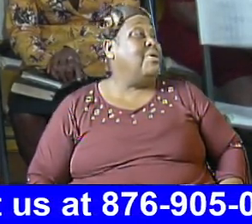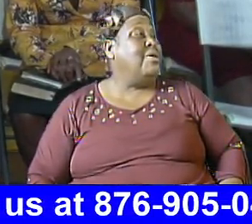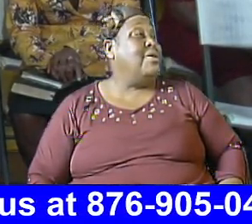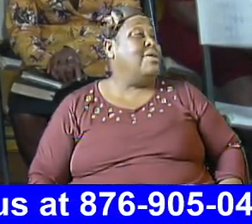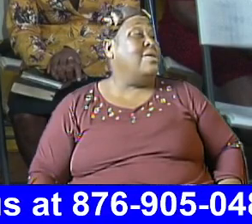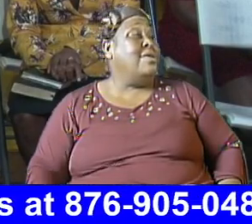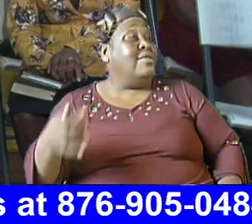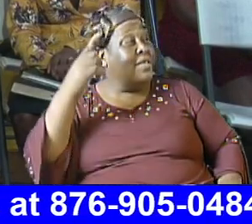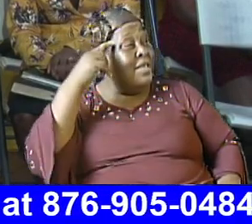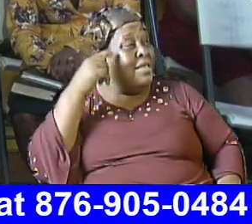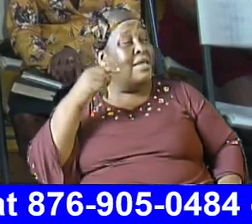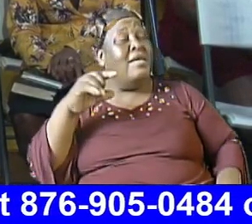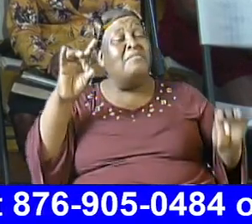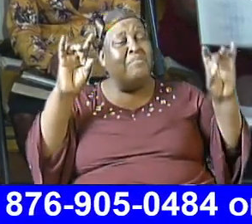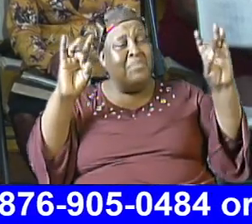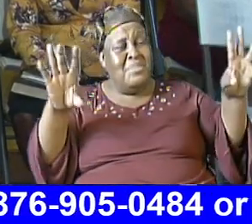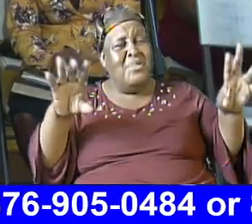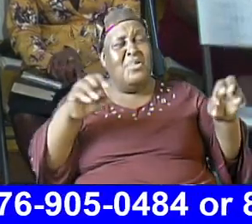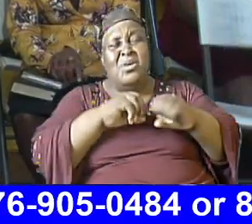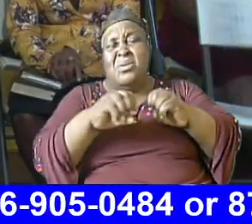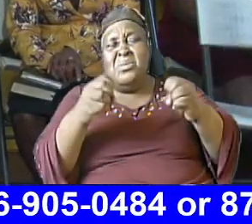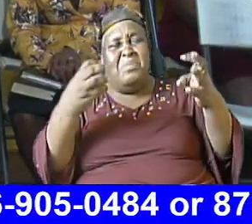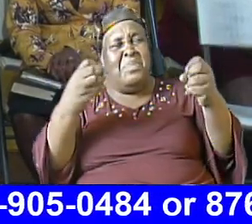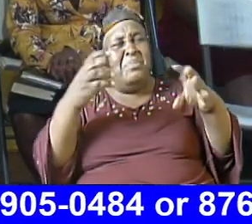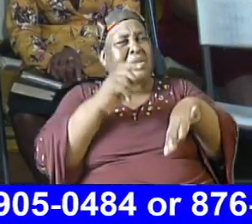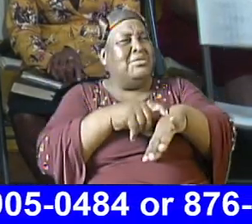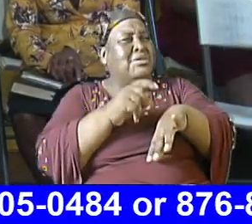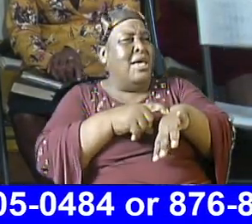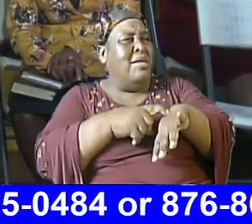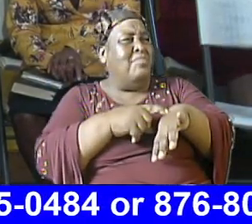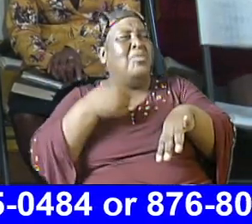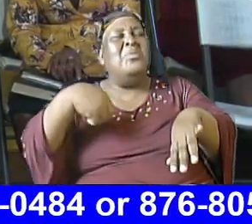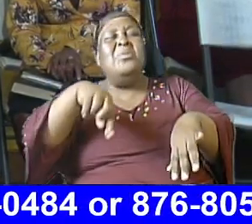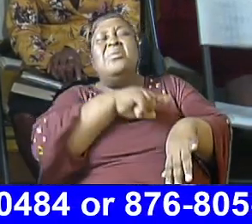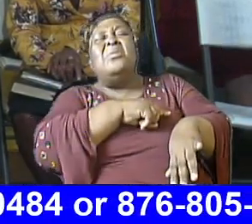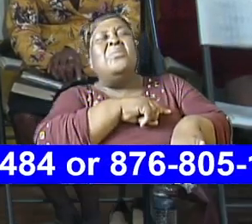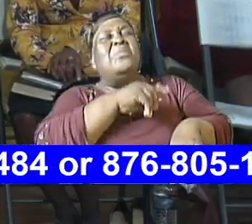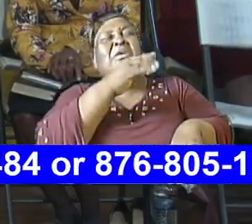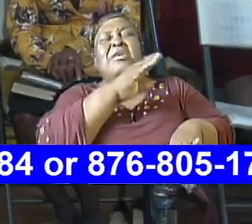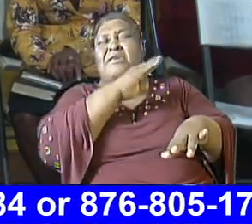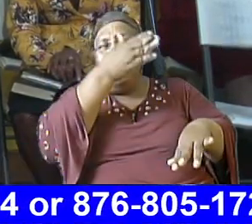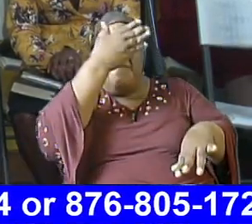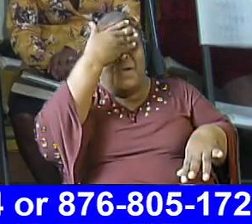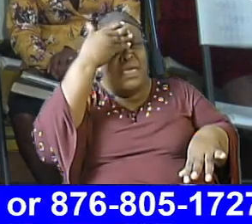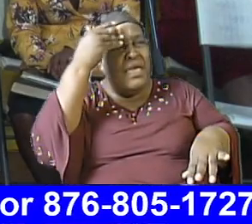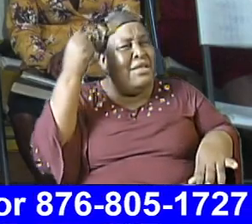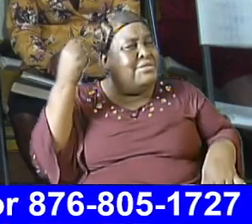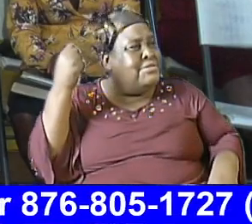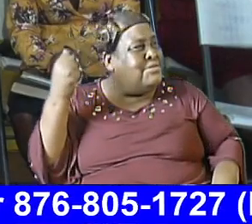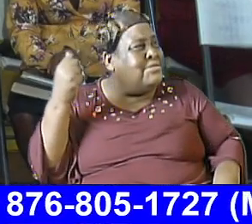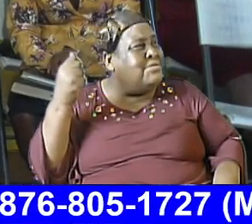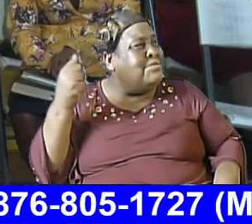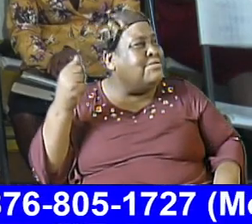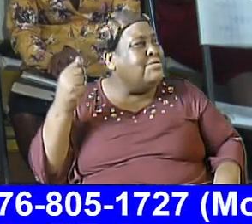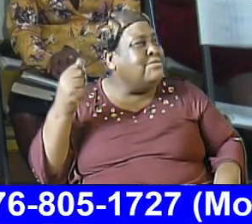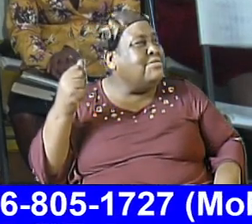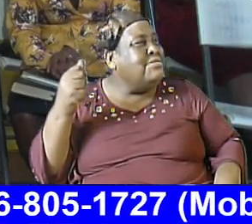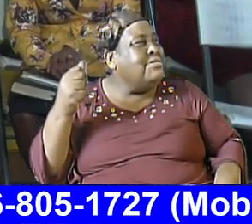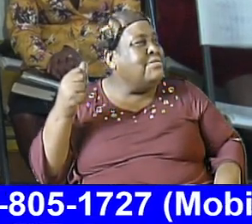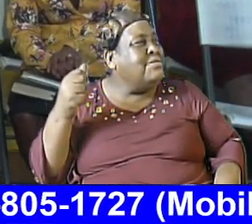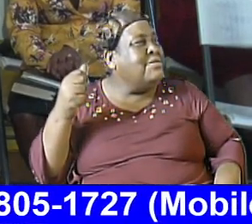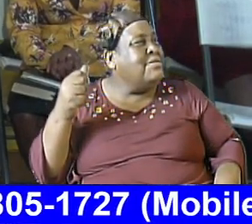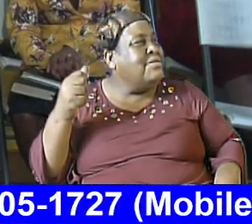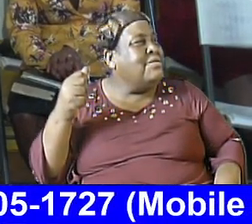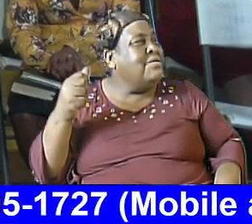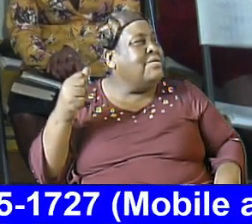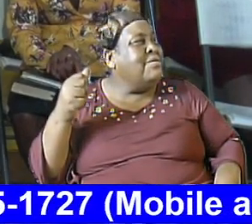I think this point has missed us many times where we forget, Sister Erica,